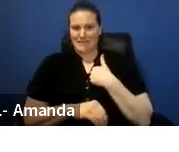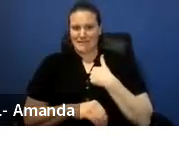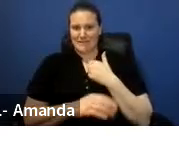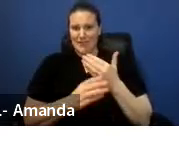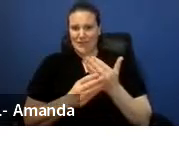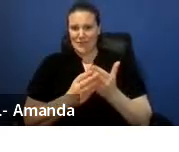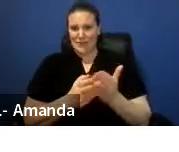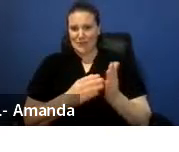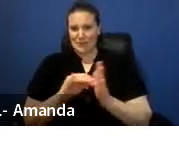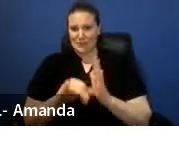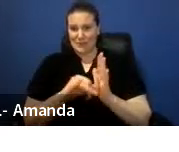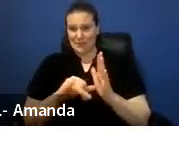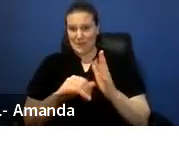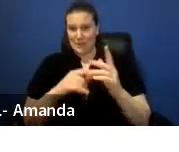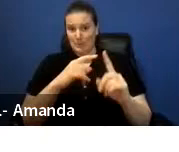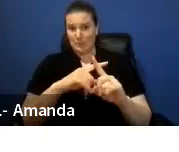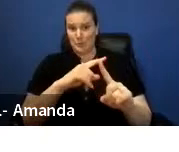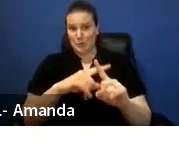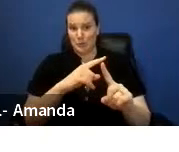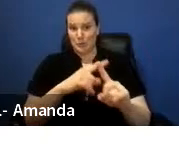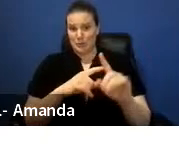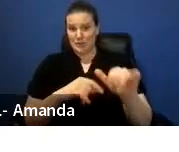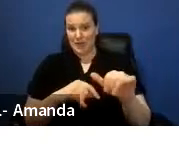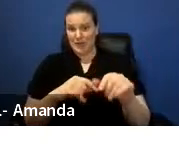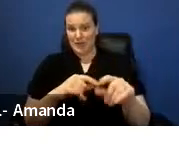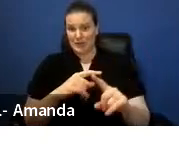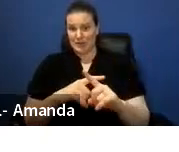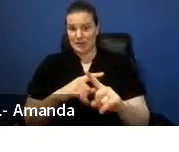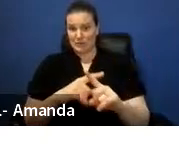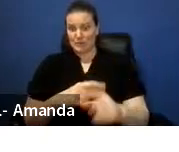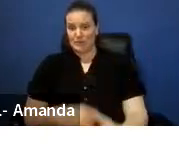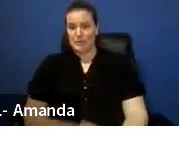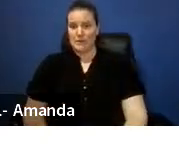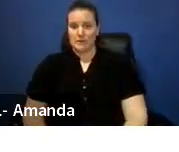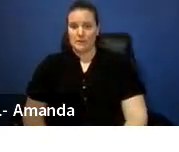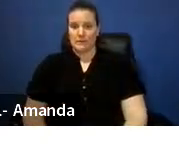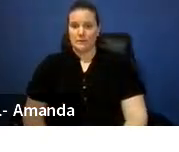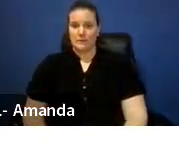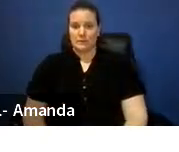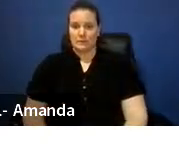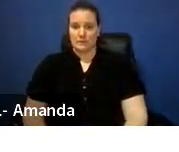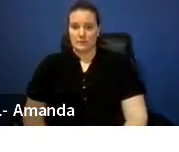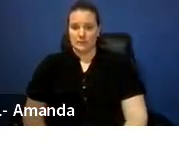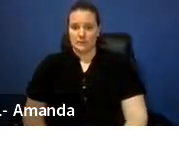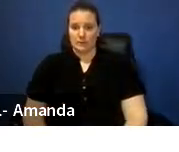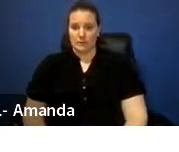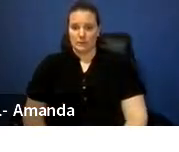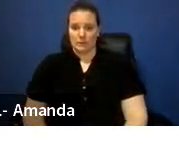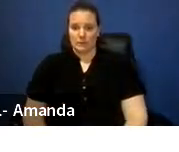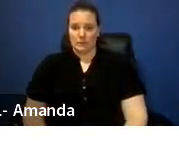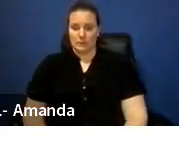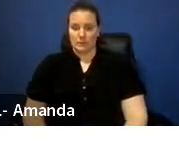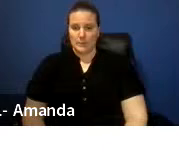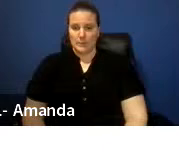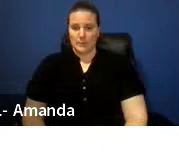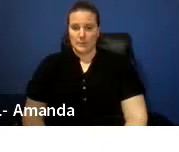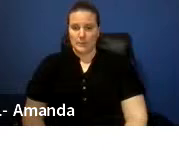the YouTube. Can you go ahead and mute the YouTube? Make sure that folks know to make a live comment via phone.